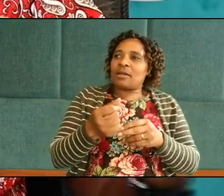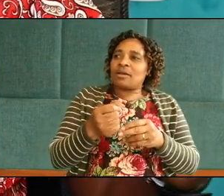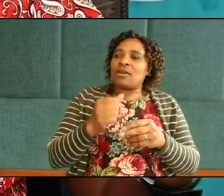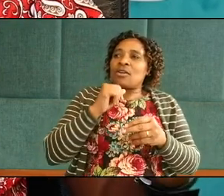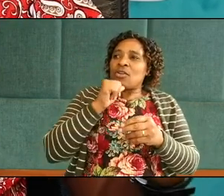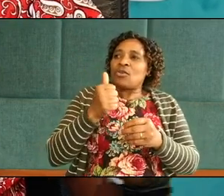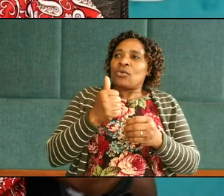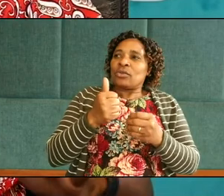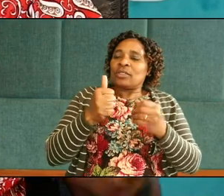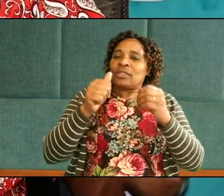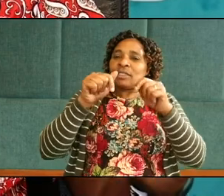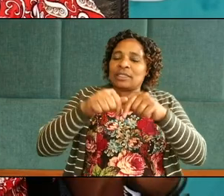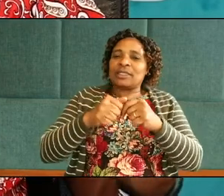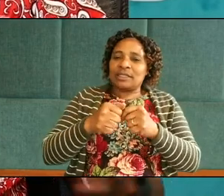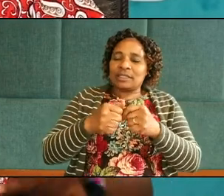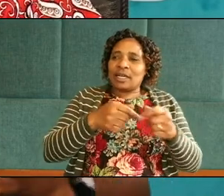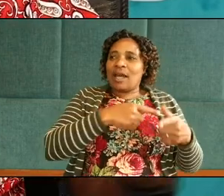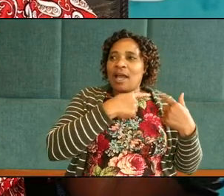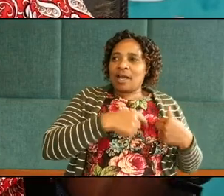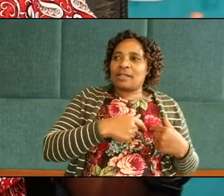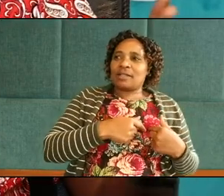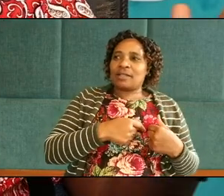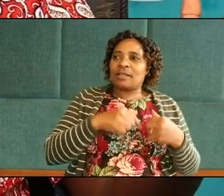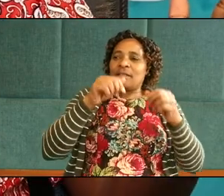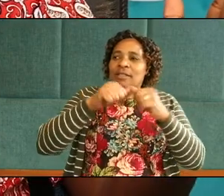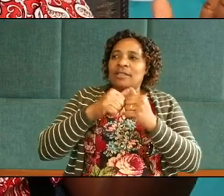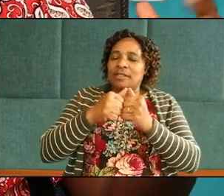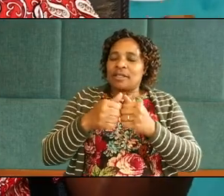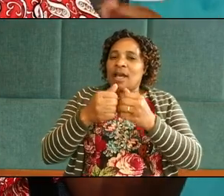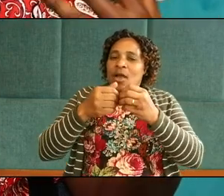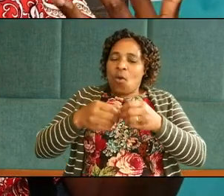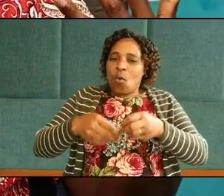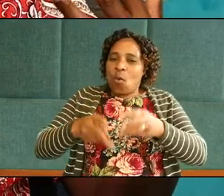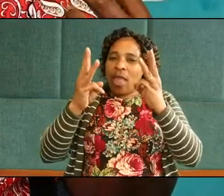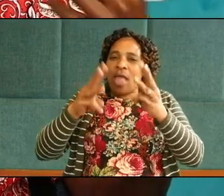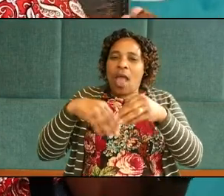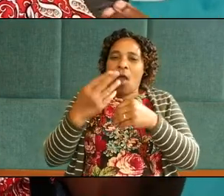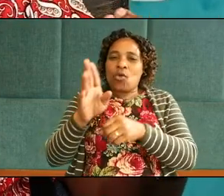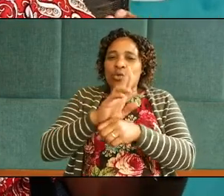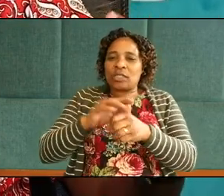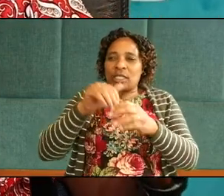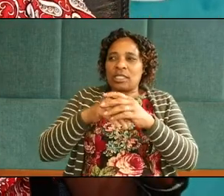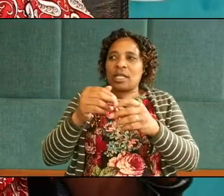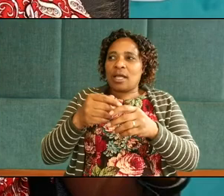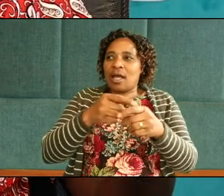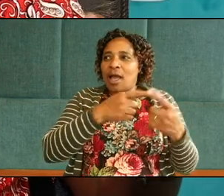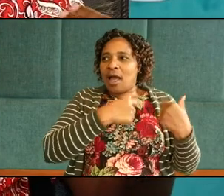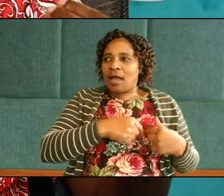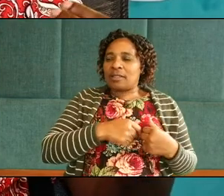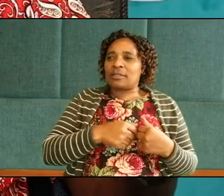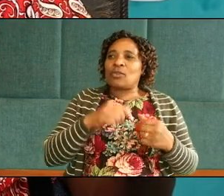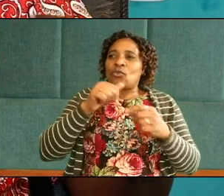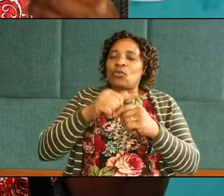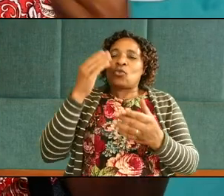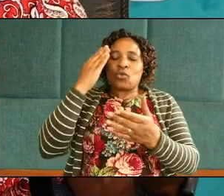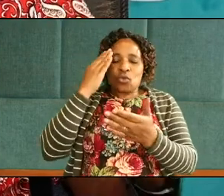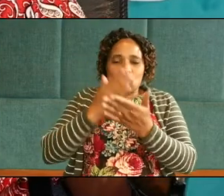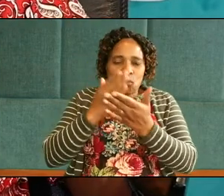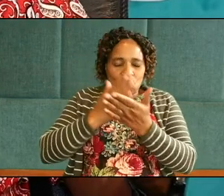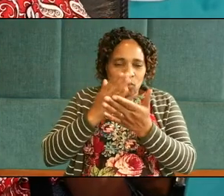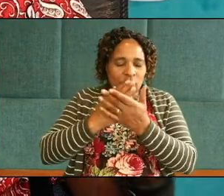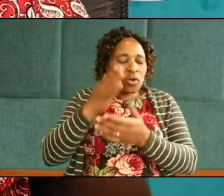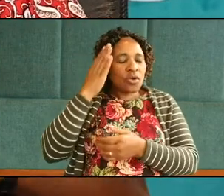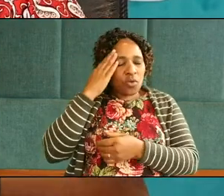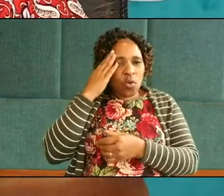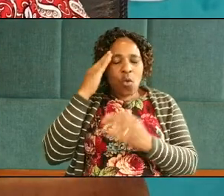a telescope into the heart. It is a telescope into the heart. And so God is using this to really know if we are committed